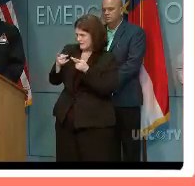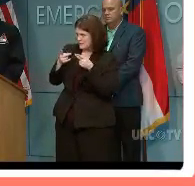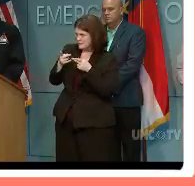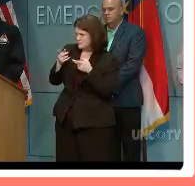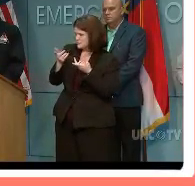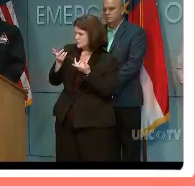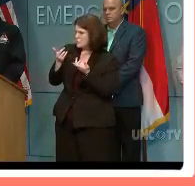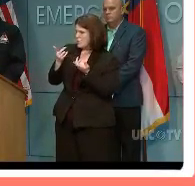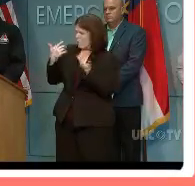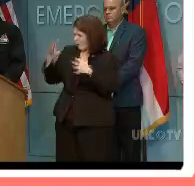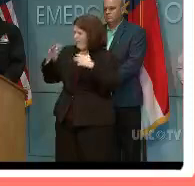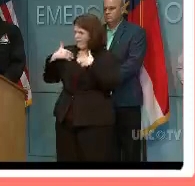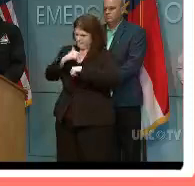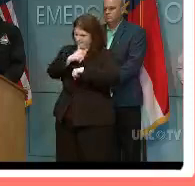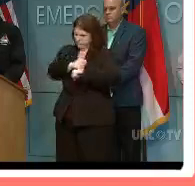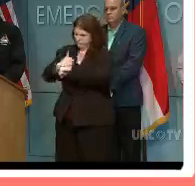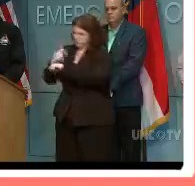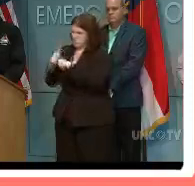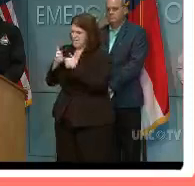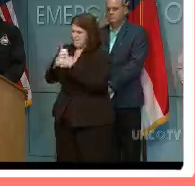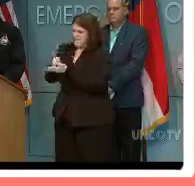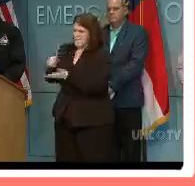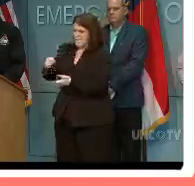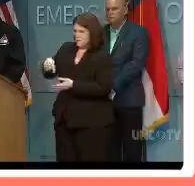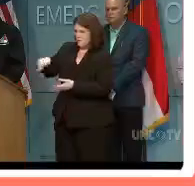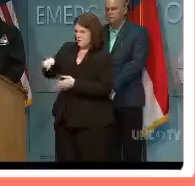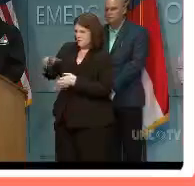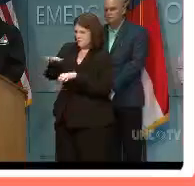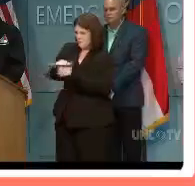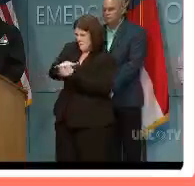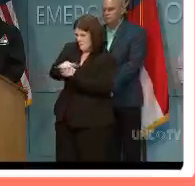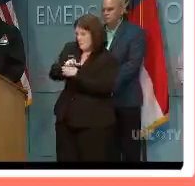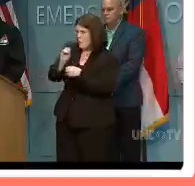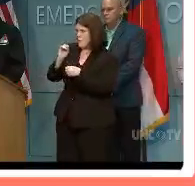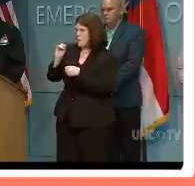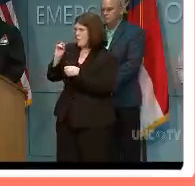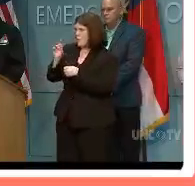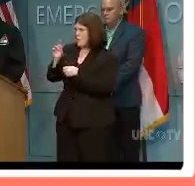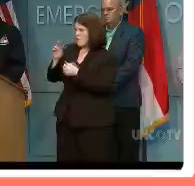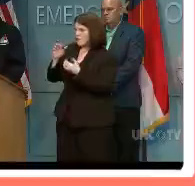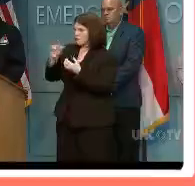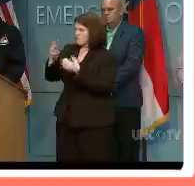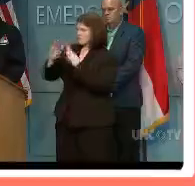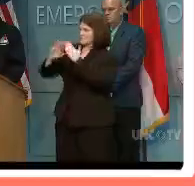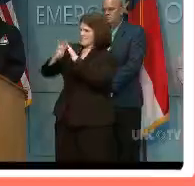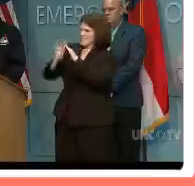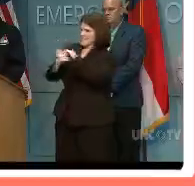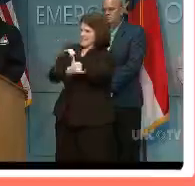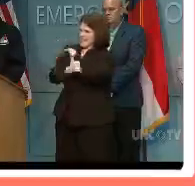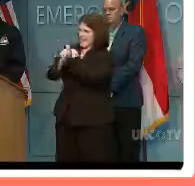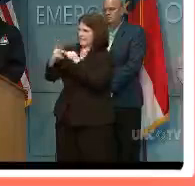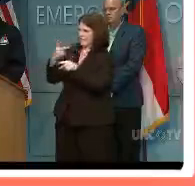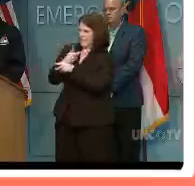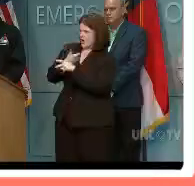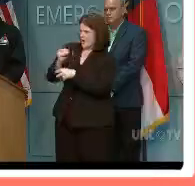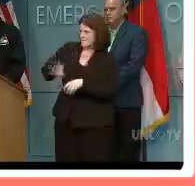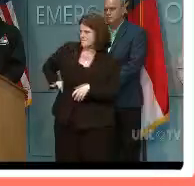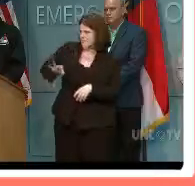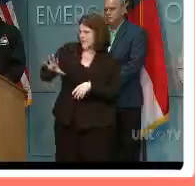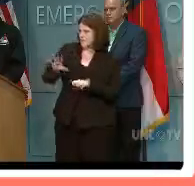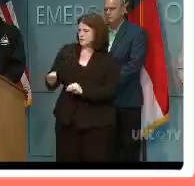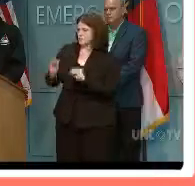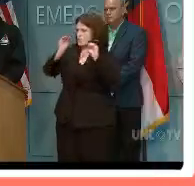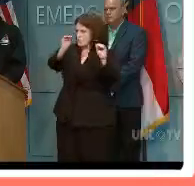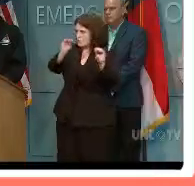in place that are designed to help them, or is it more just the municipalities or the counties just going to have to foot the bill to move these people?